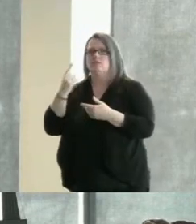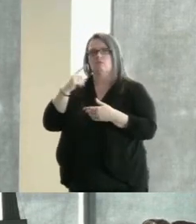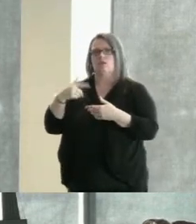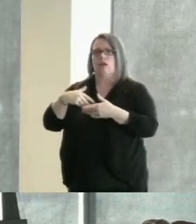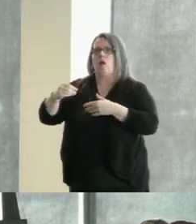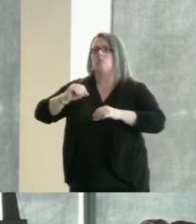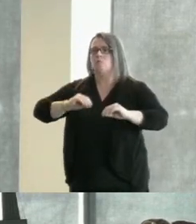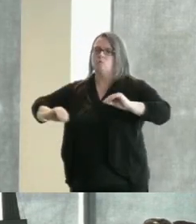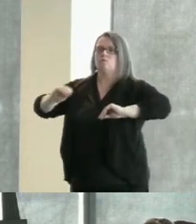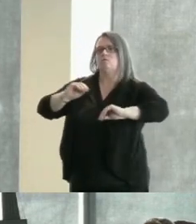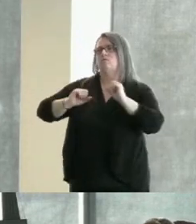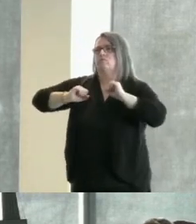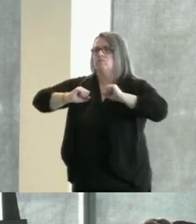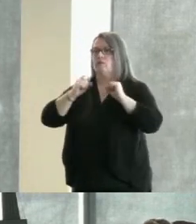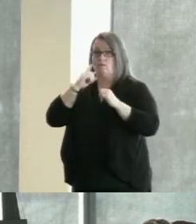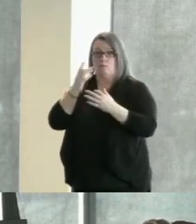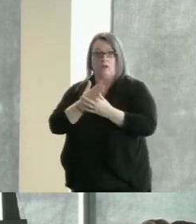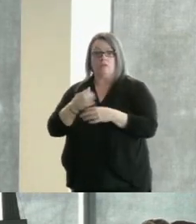and for a break?